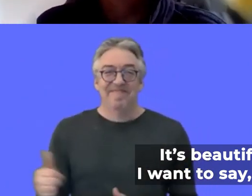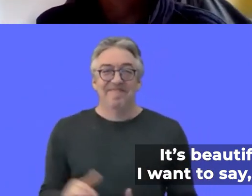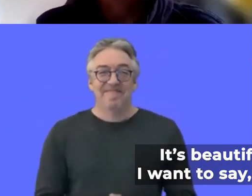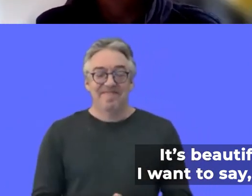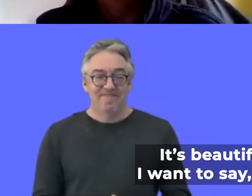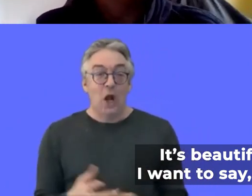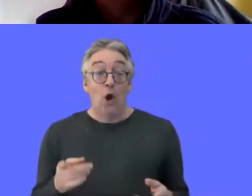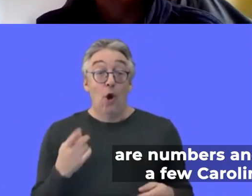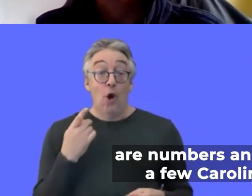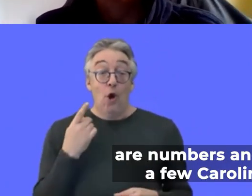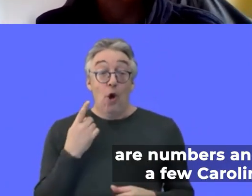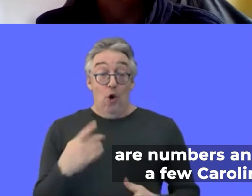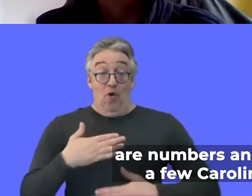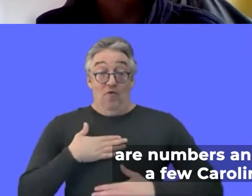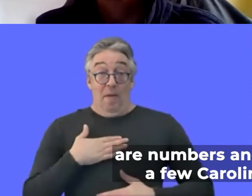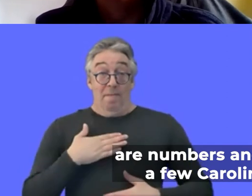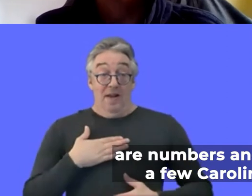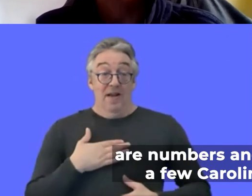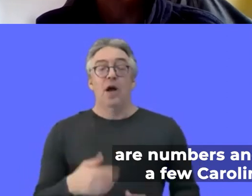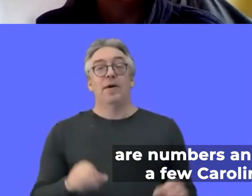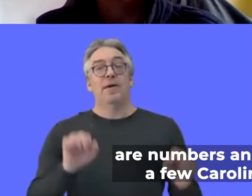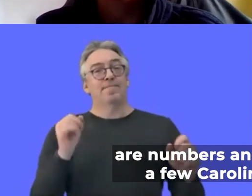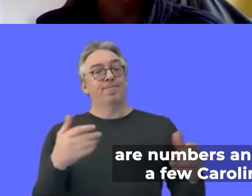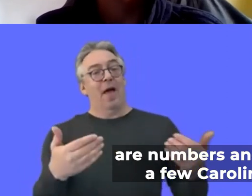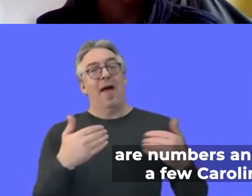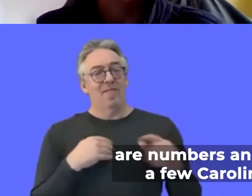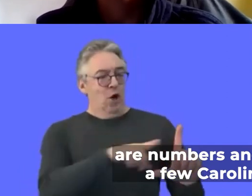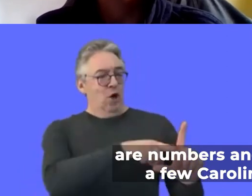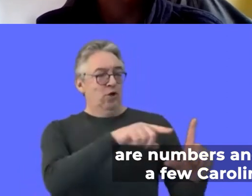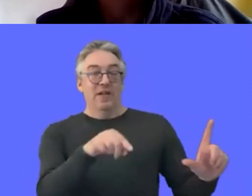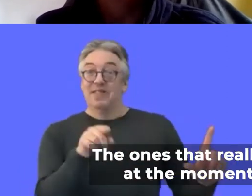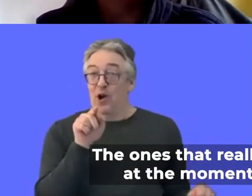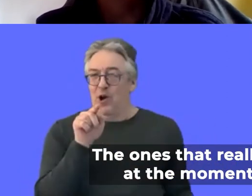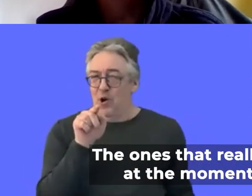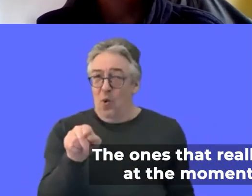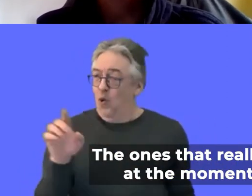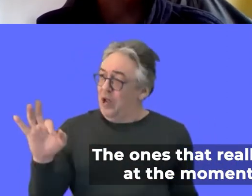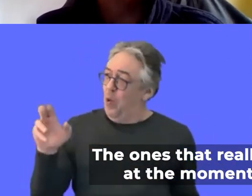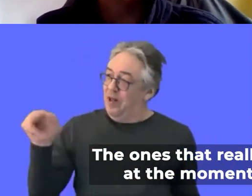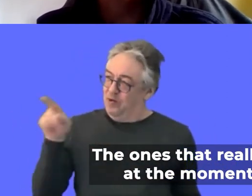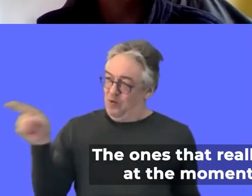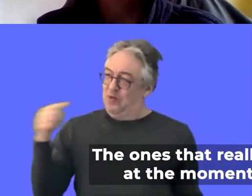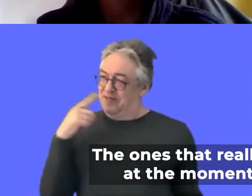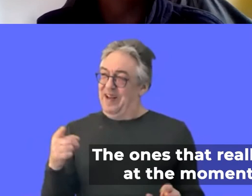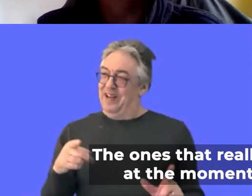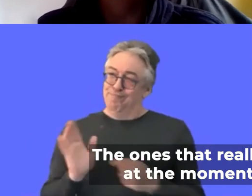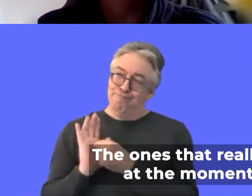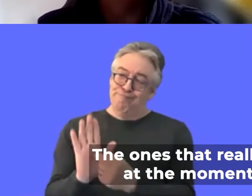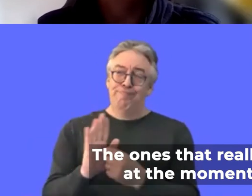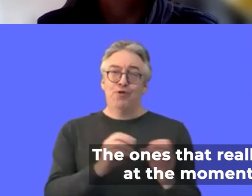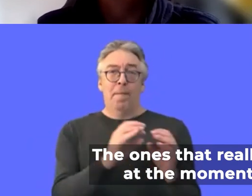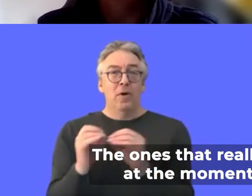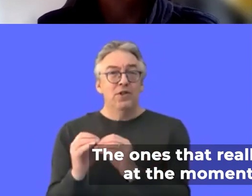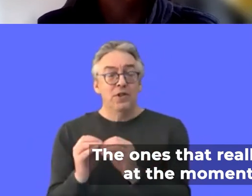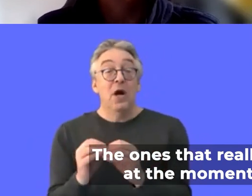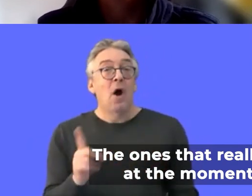for me, there are numbers, and you've quoted a few, Caroline, earlier on. The ones that really stick